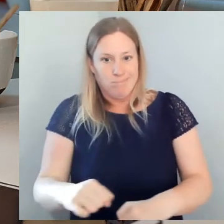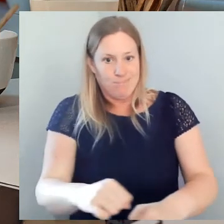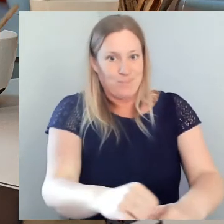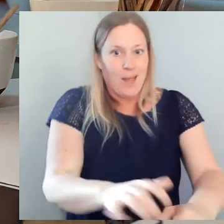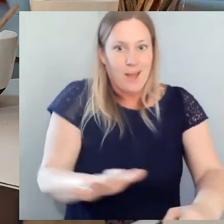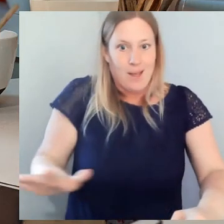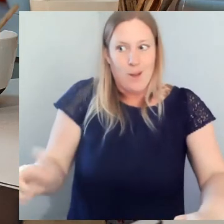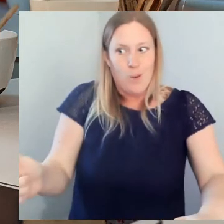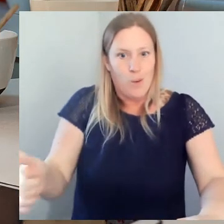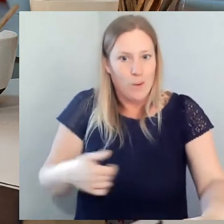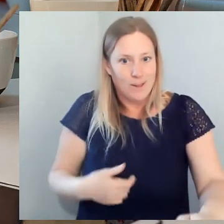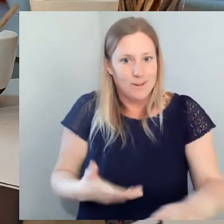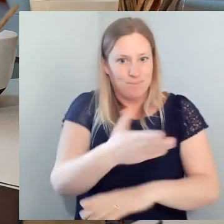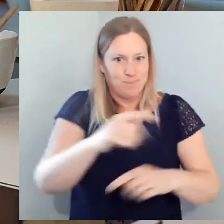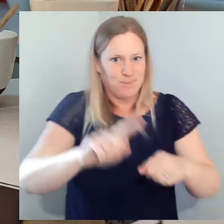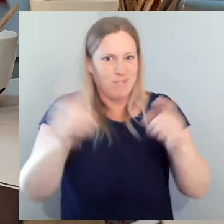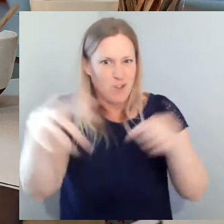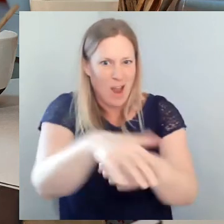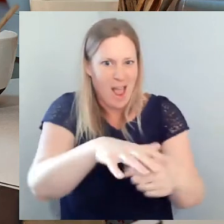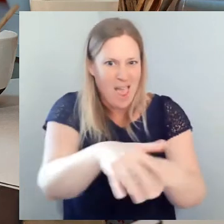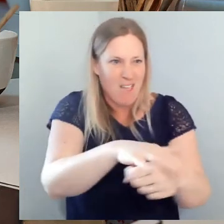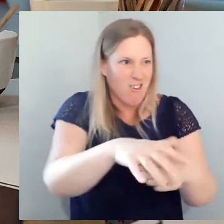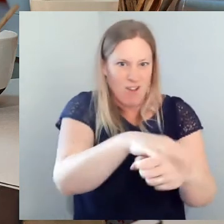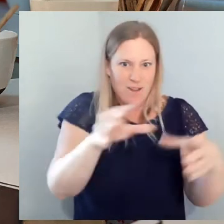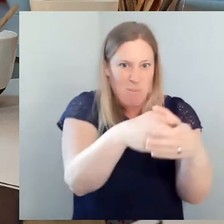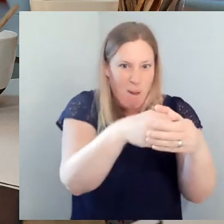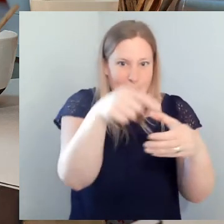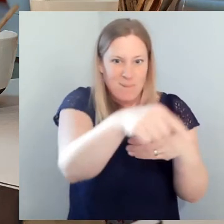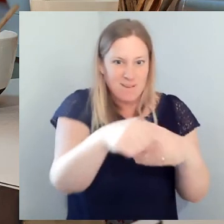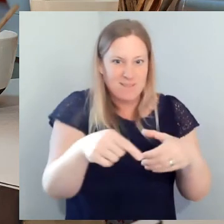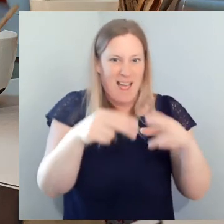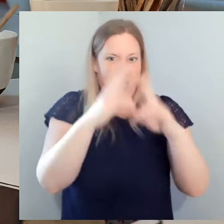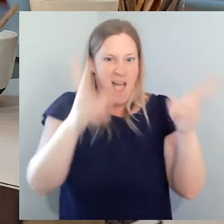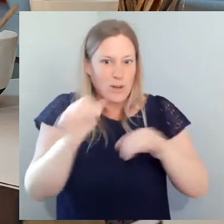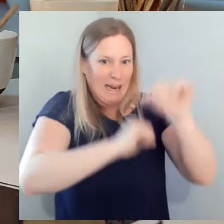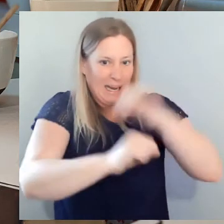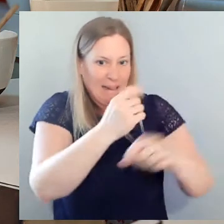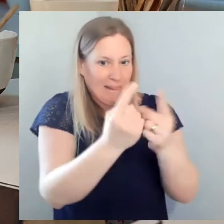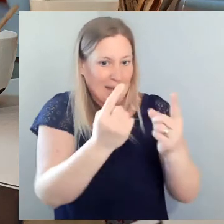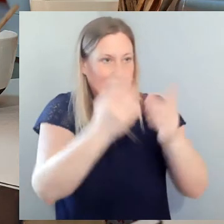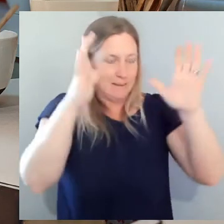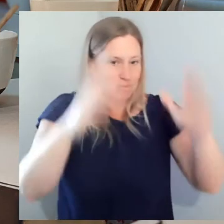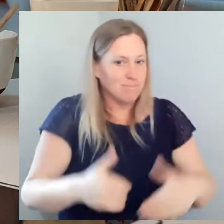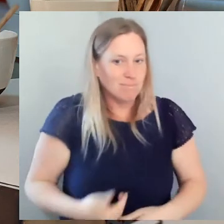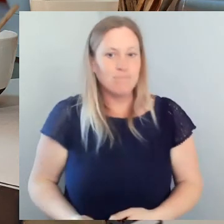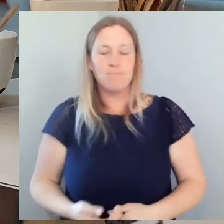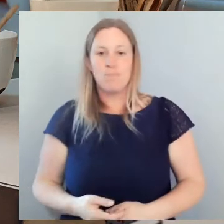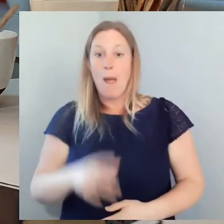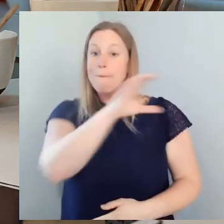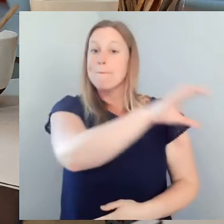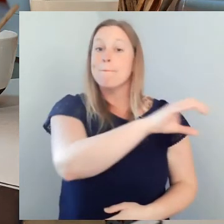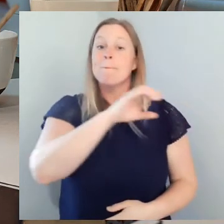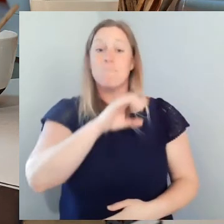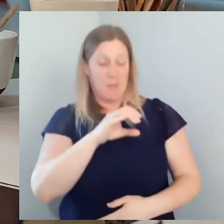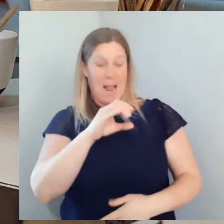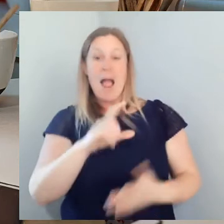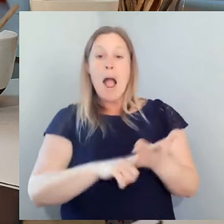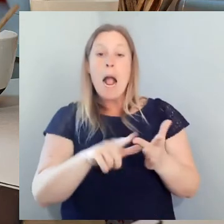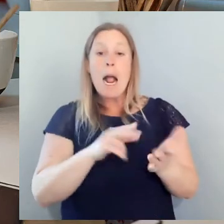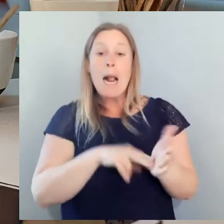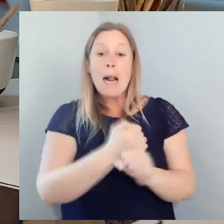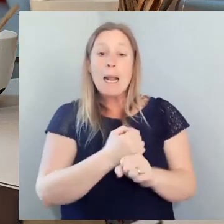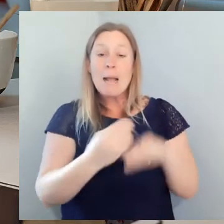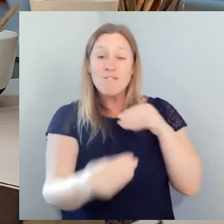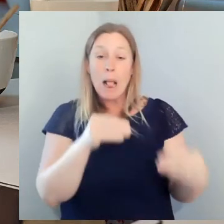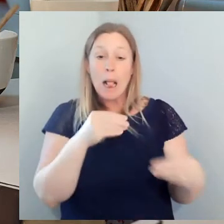eyes. I quickly headed off for the household department, much safer there. But when I picked up some cling film,